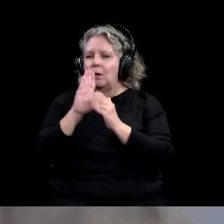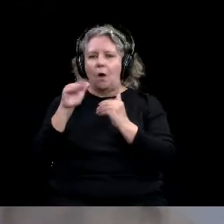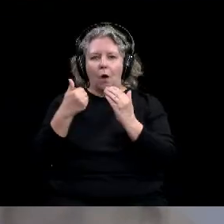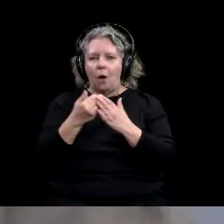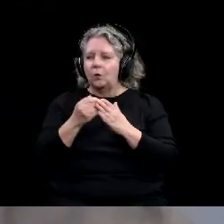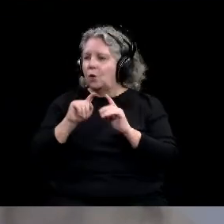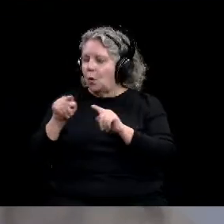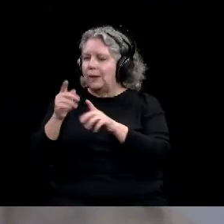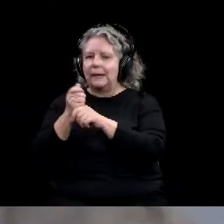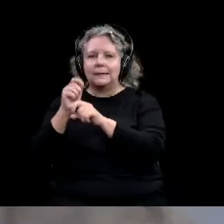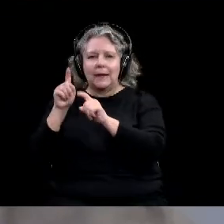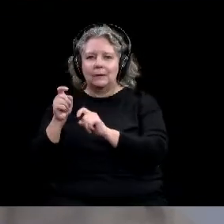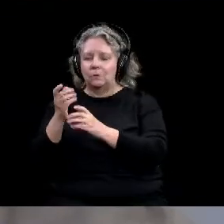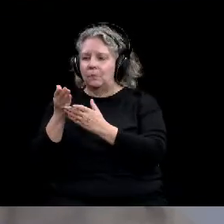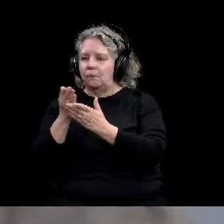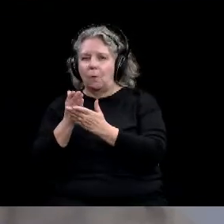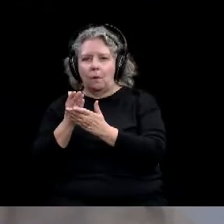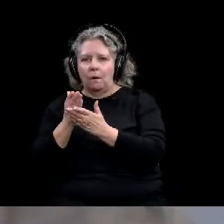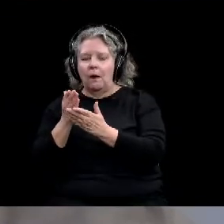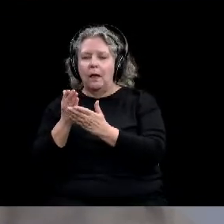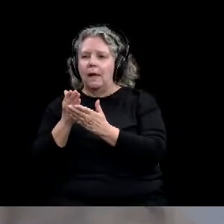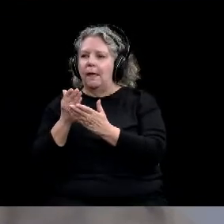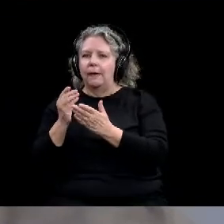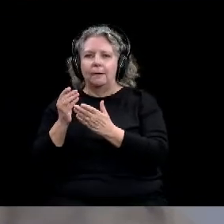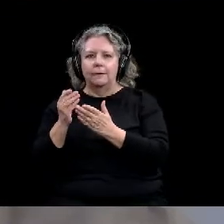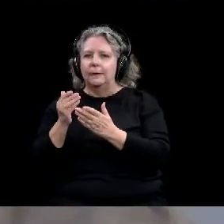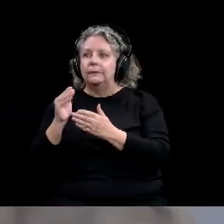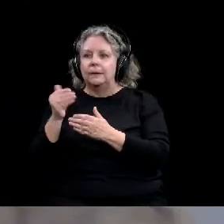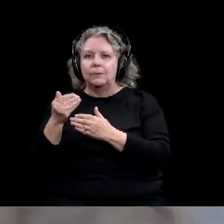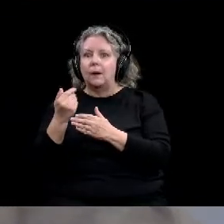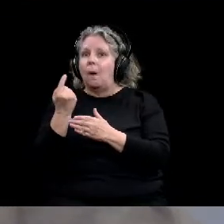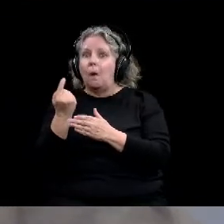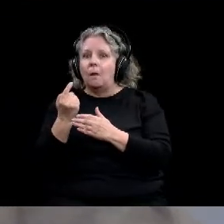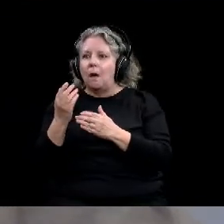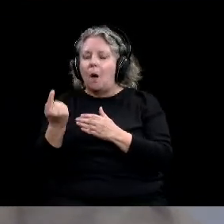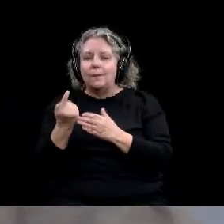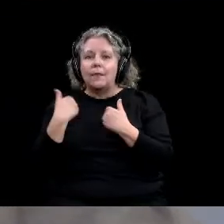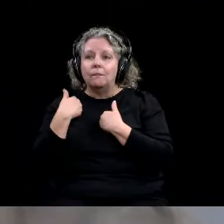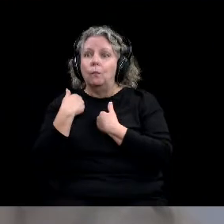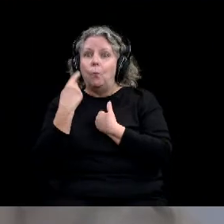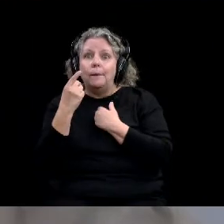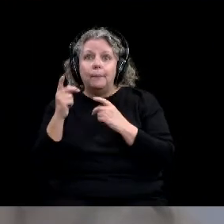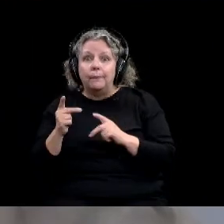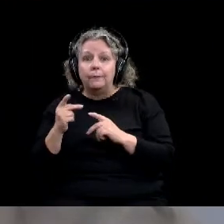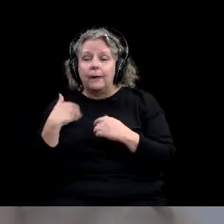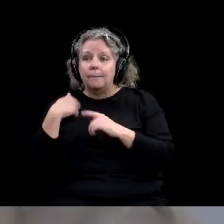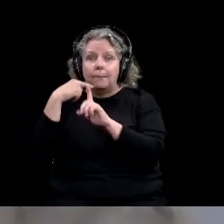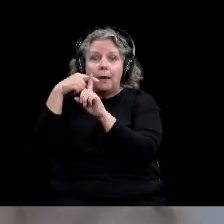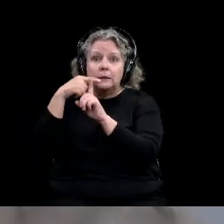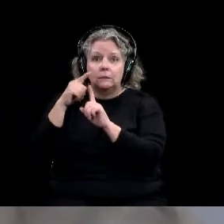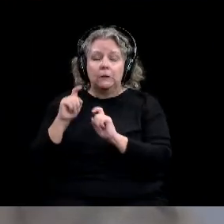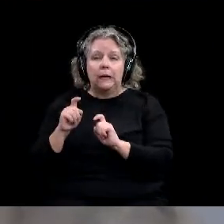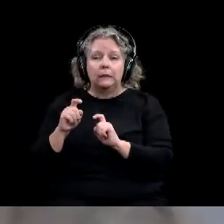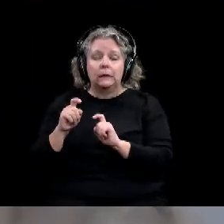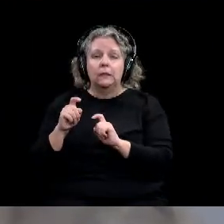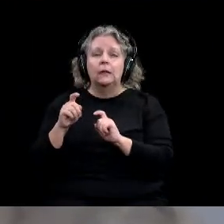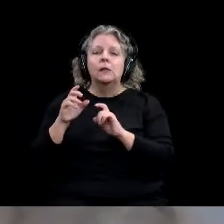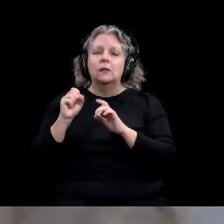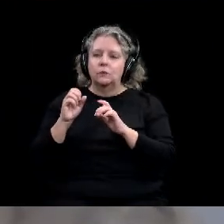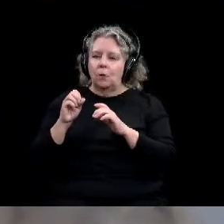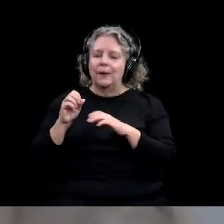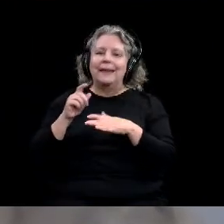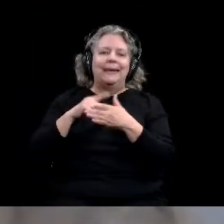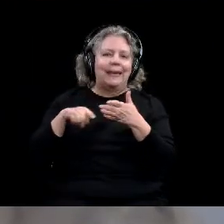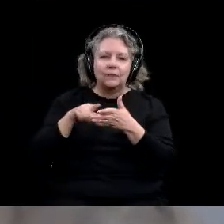seems like would always be one to come up with a positive test. And so by canceling or doing it remotely or virtually, we were